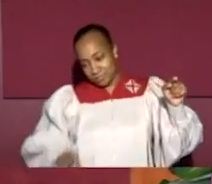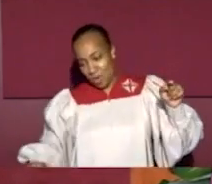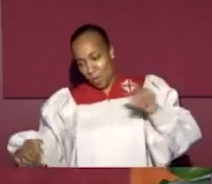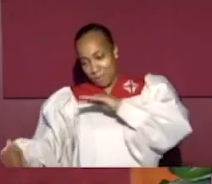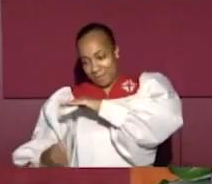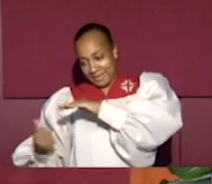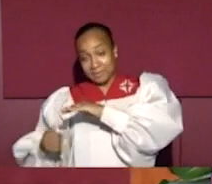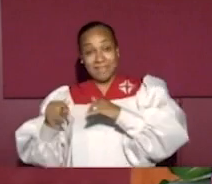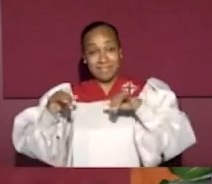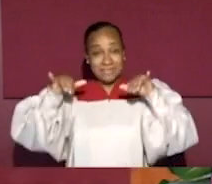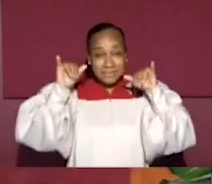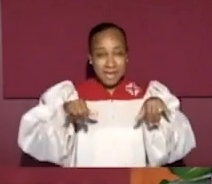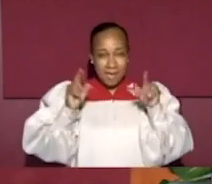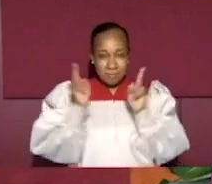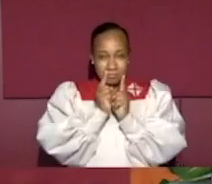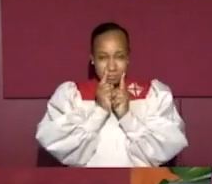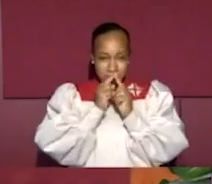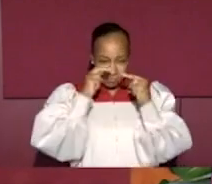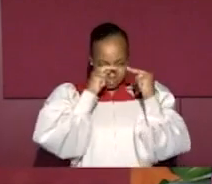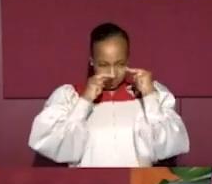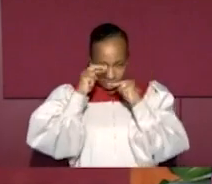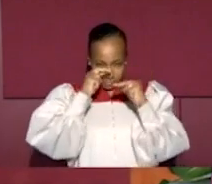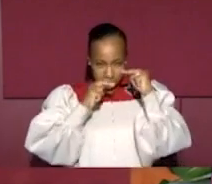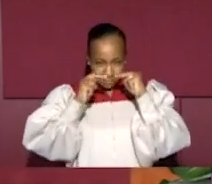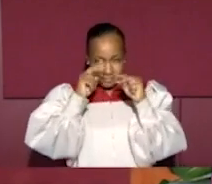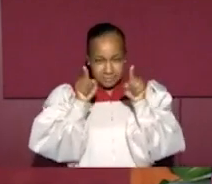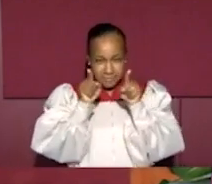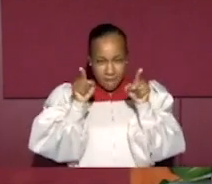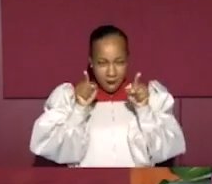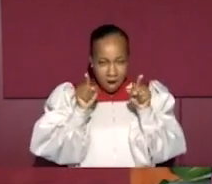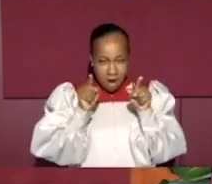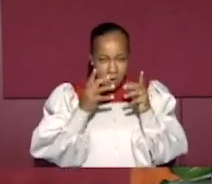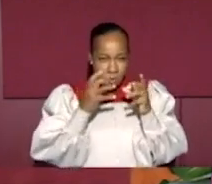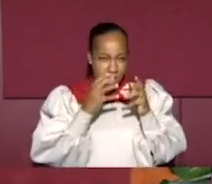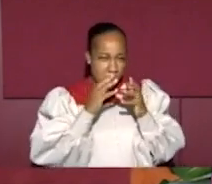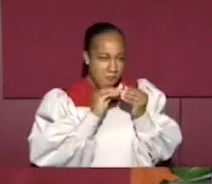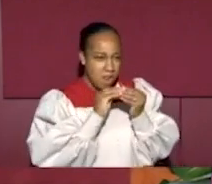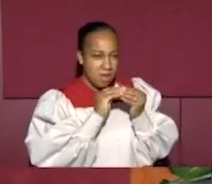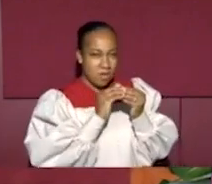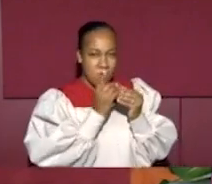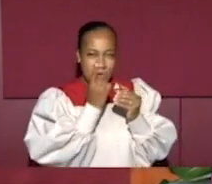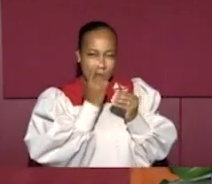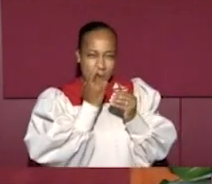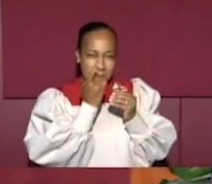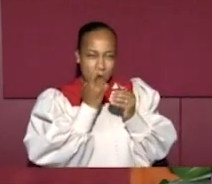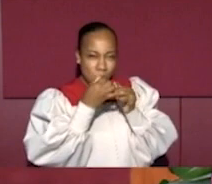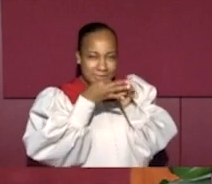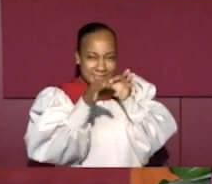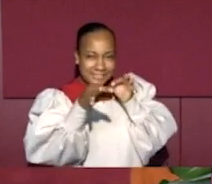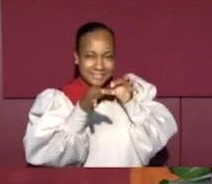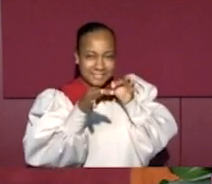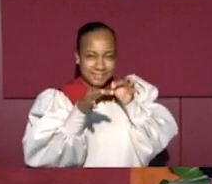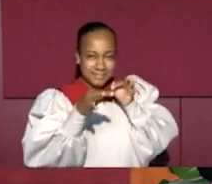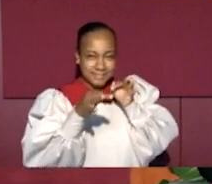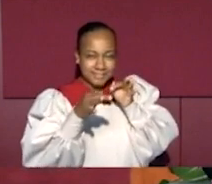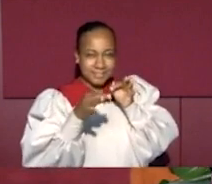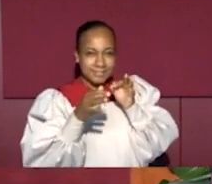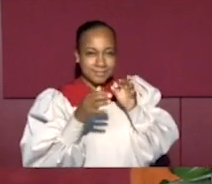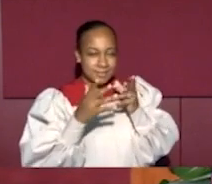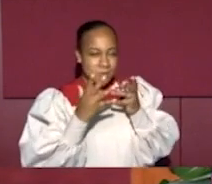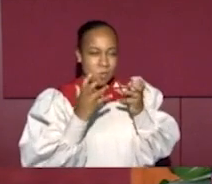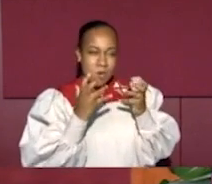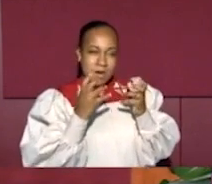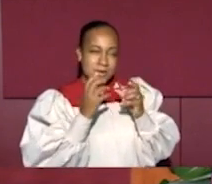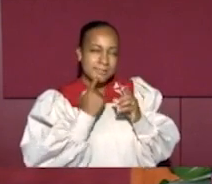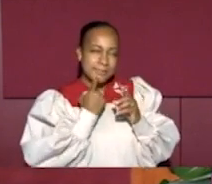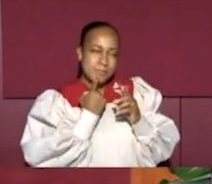the urge to just say one more sentence, amen? Y'all know one more sentence syndrome, right? This the urge to just